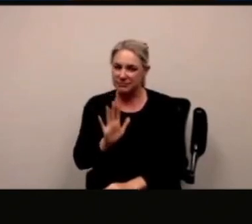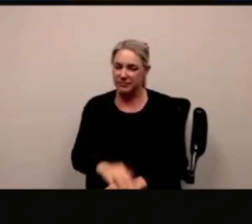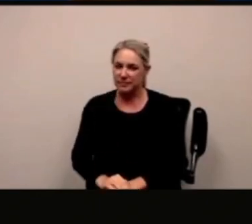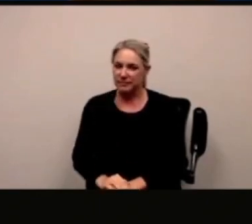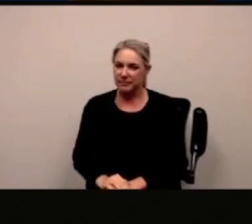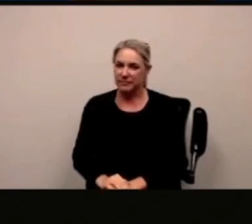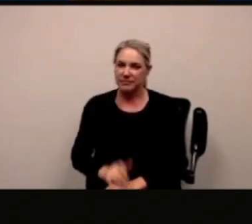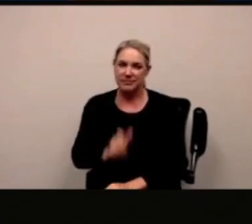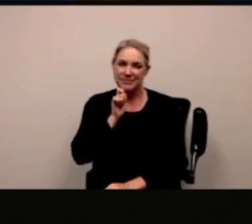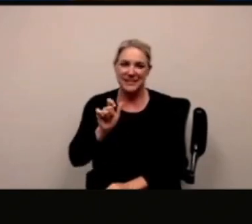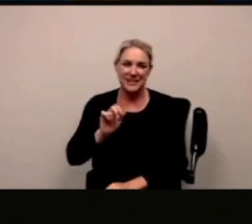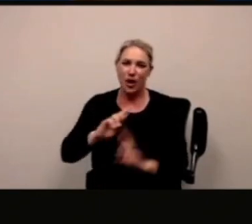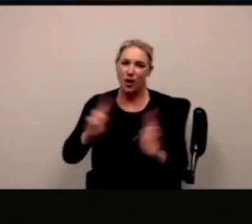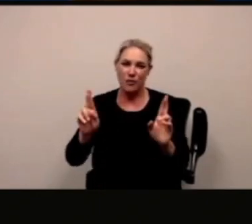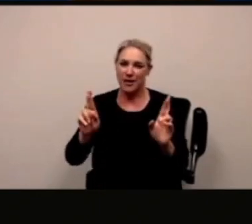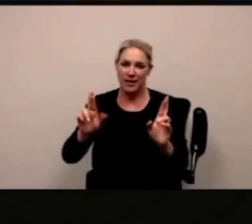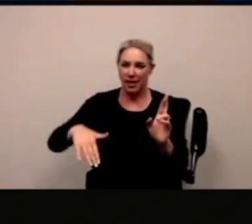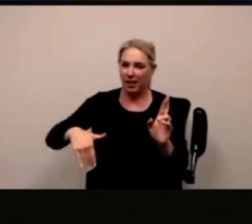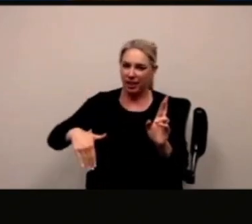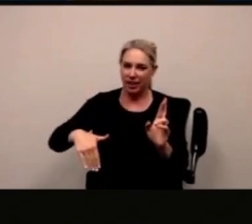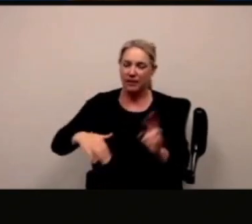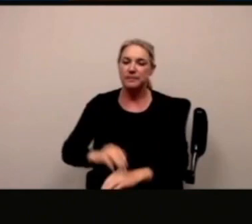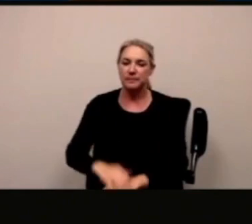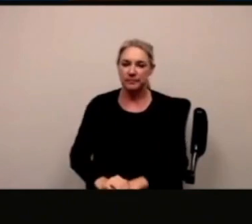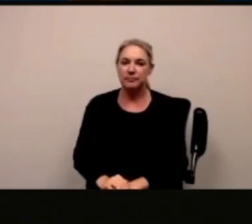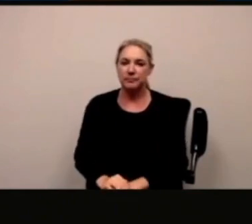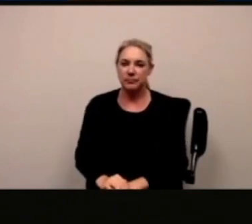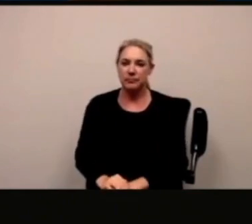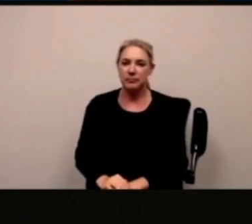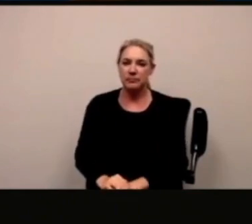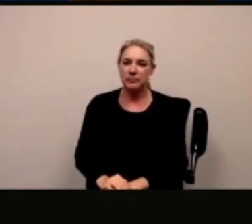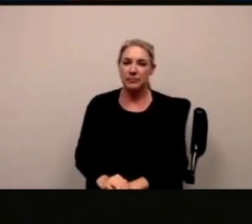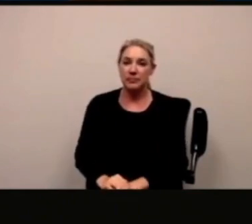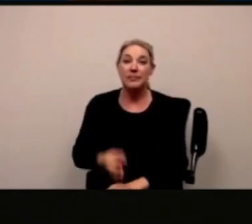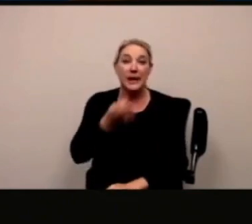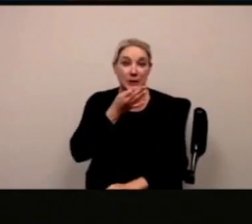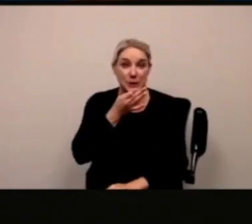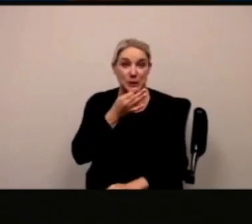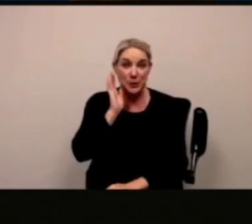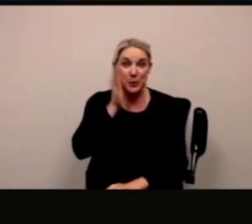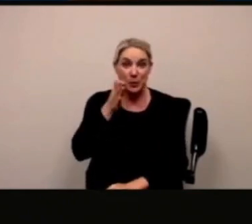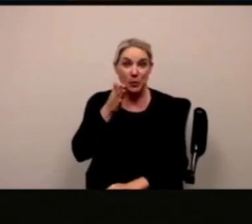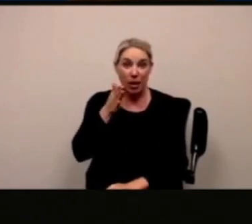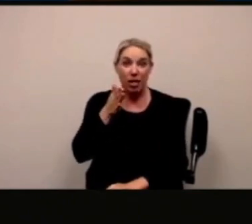But it's great to see the positive energy around it that, you know, could motivate us to work more on it.